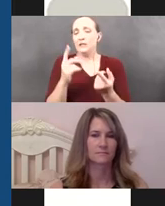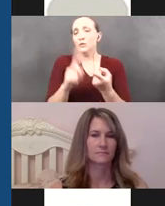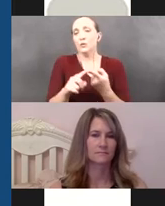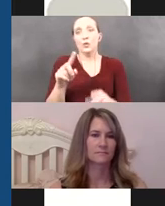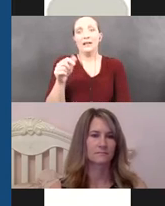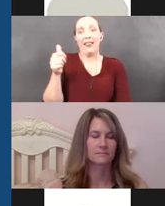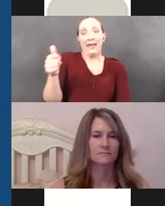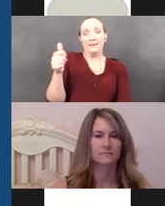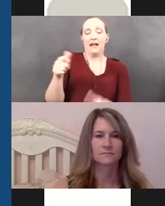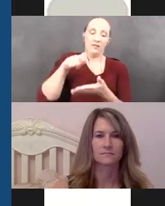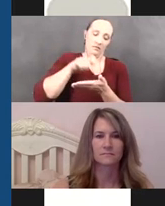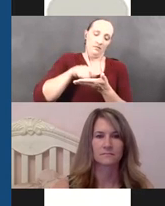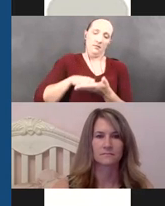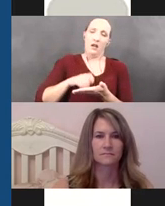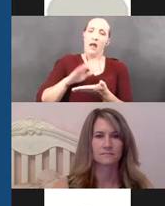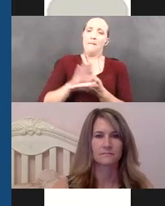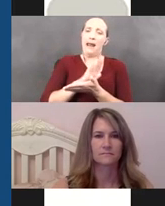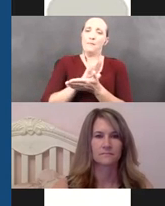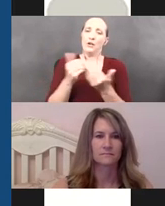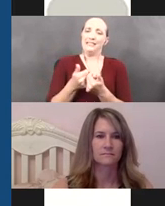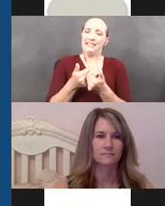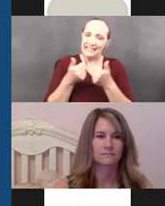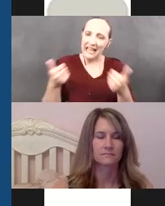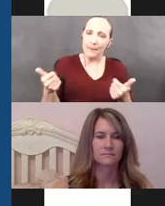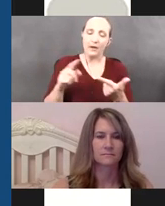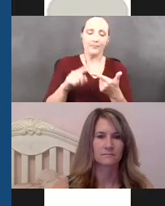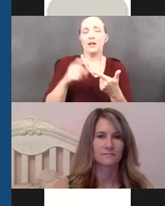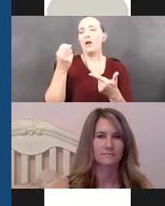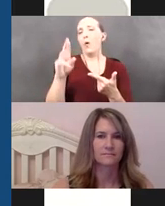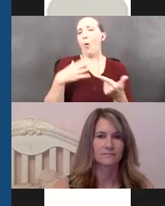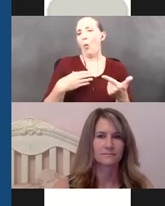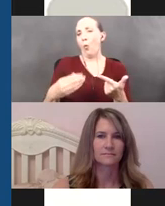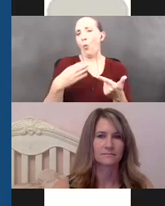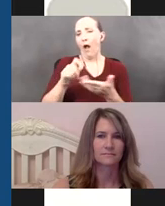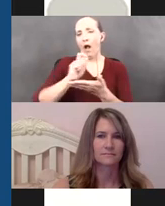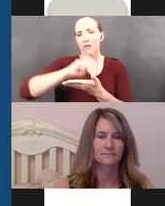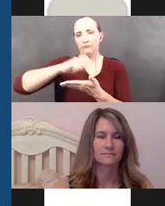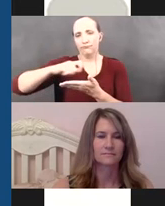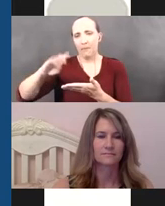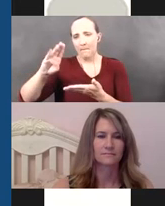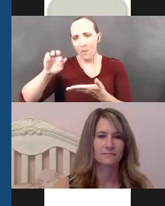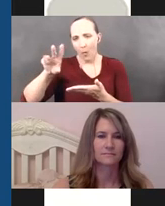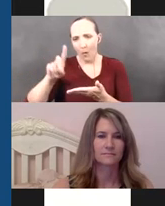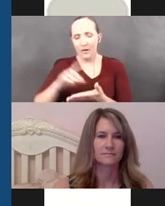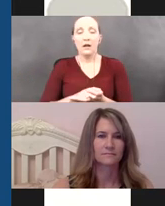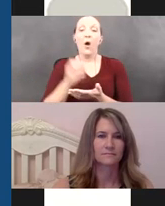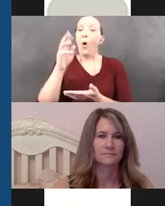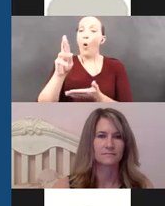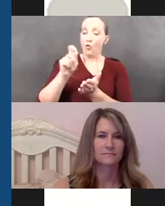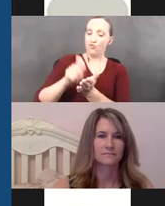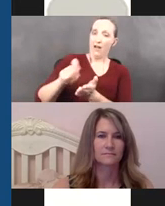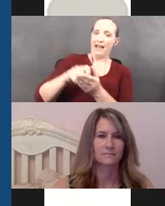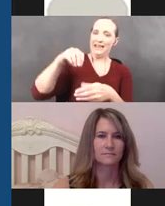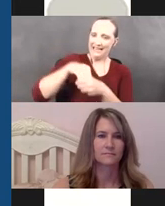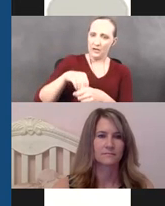on a hacer el separate sheet of trabajo paper en un or papel a whiteboard con or lápiz even o write out of una their pizarra math blanca workbooks.